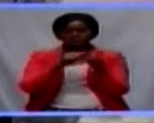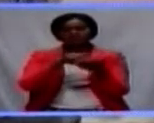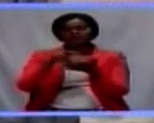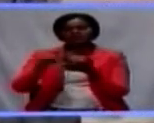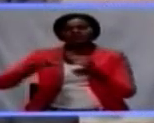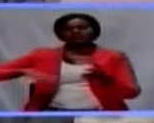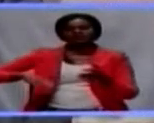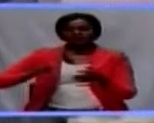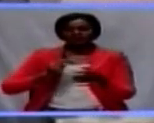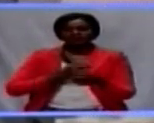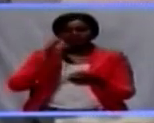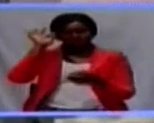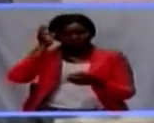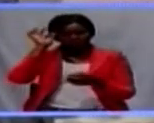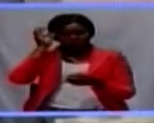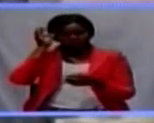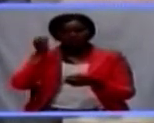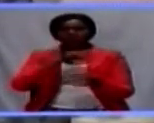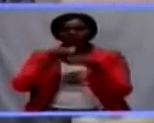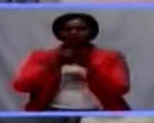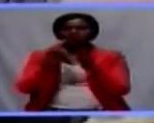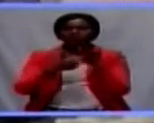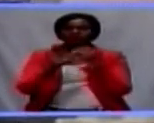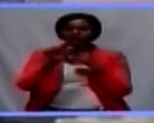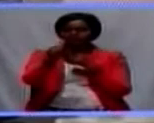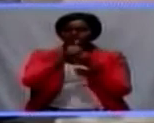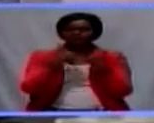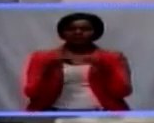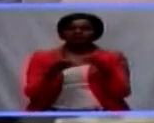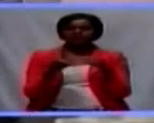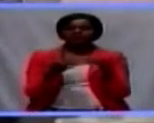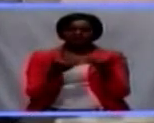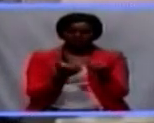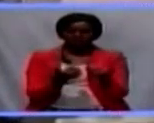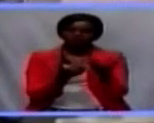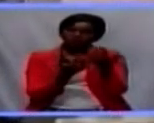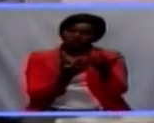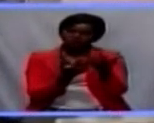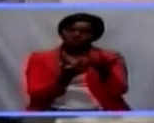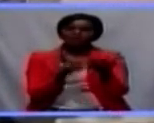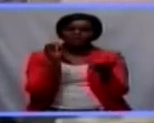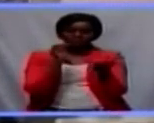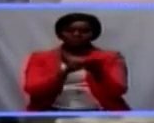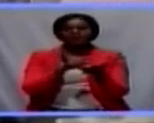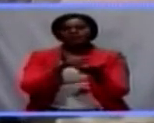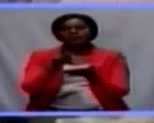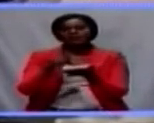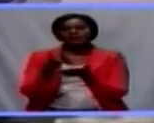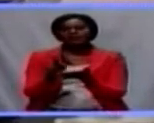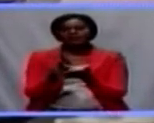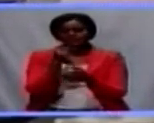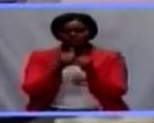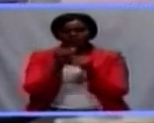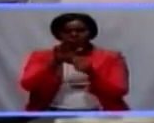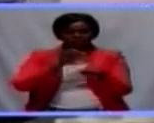we take note of your notification. In the meantime, you put in your return, because your